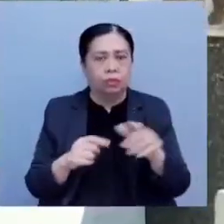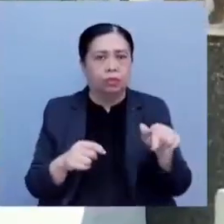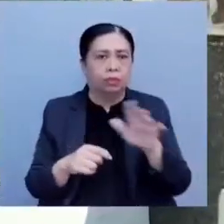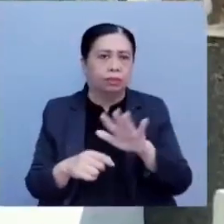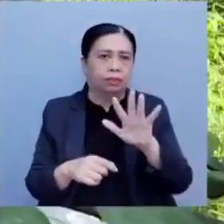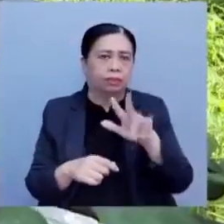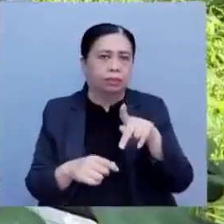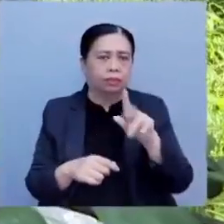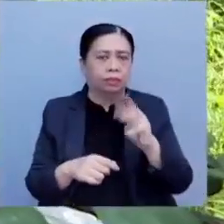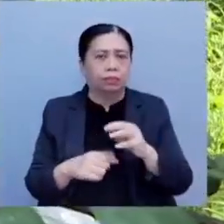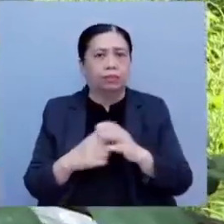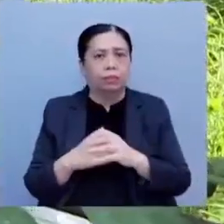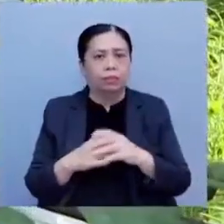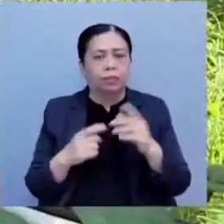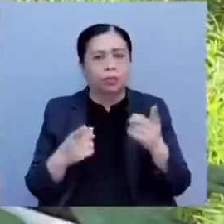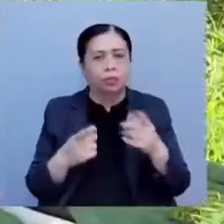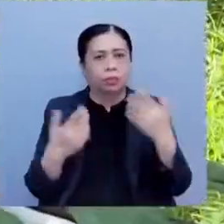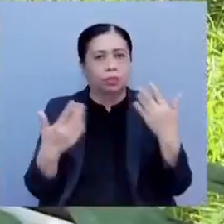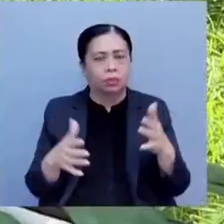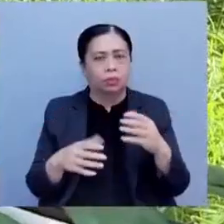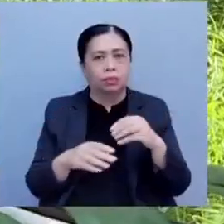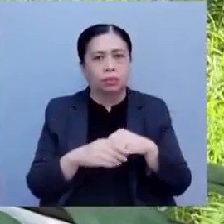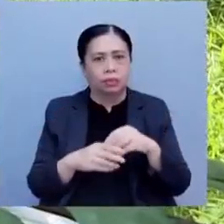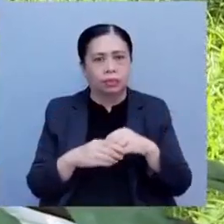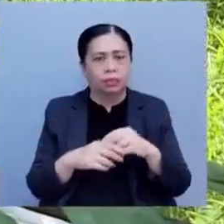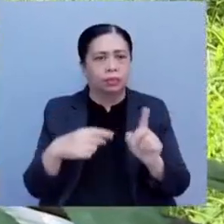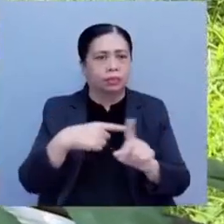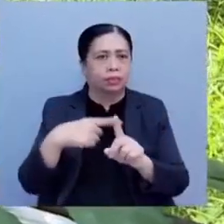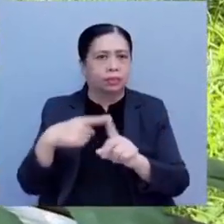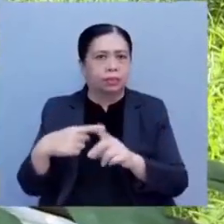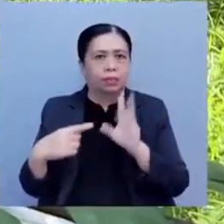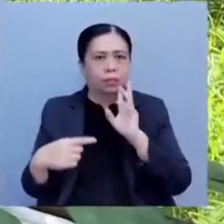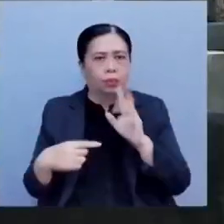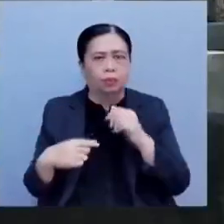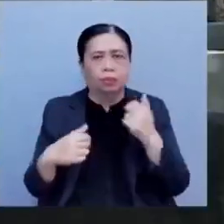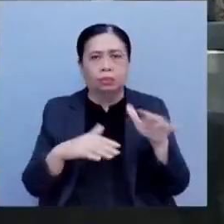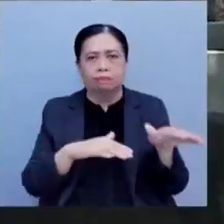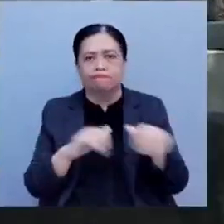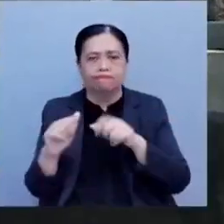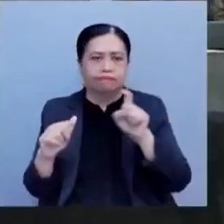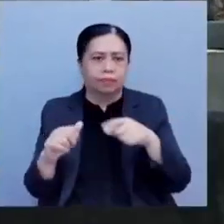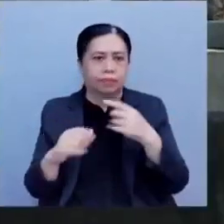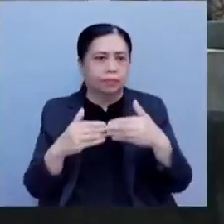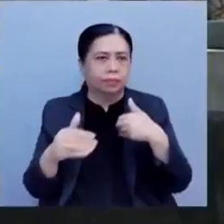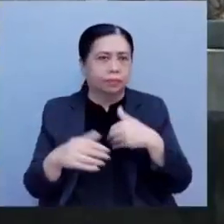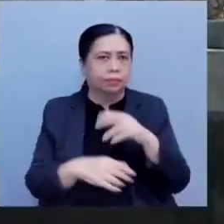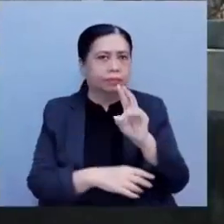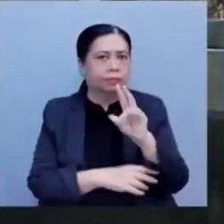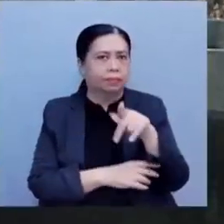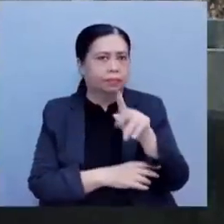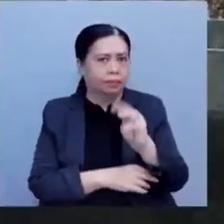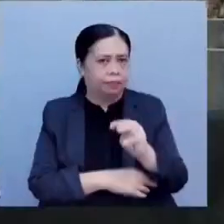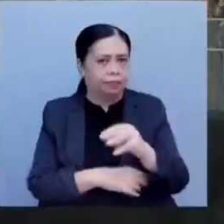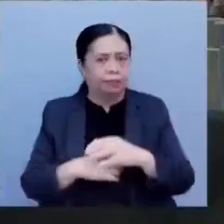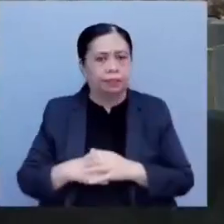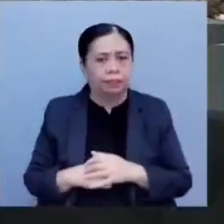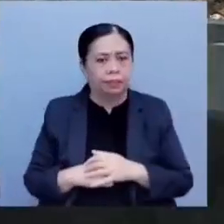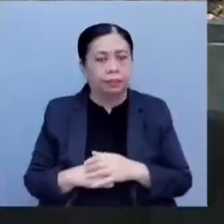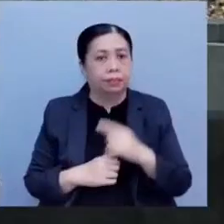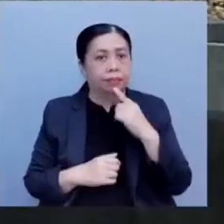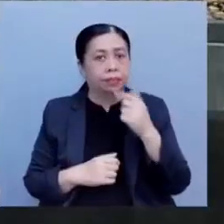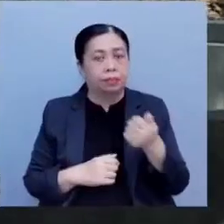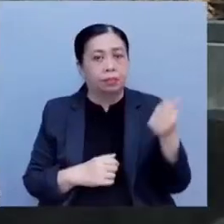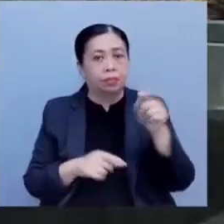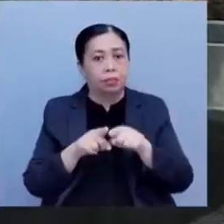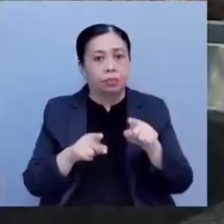p.m., while those already inside the cemetery will need to vacate the premises before 7 p.m. Castañeda has also